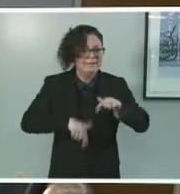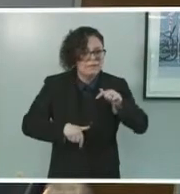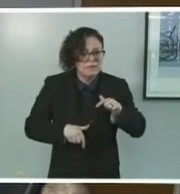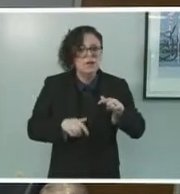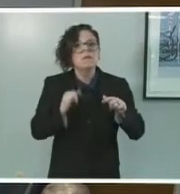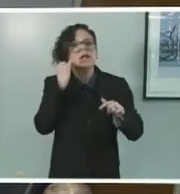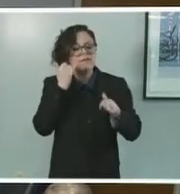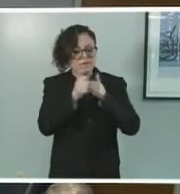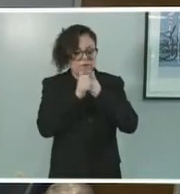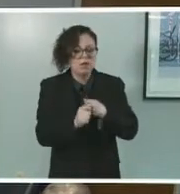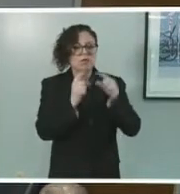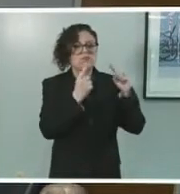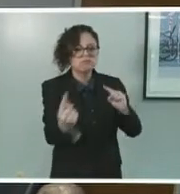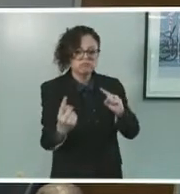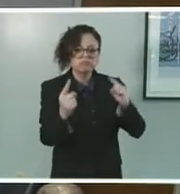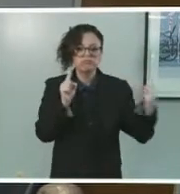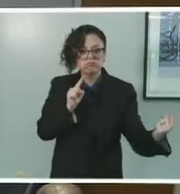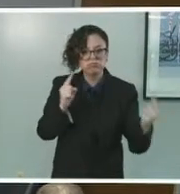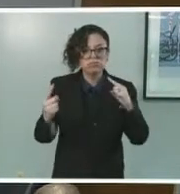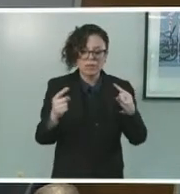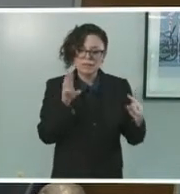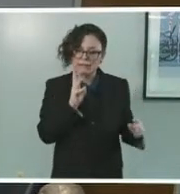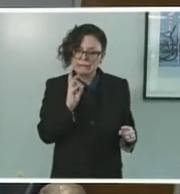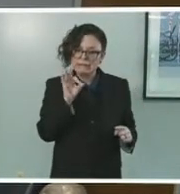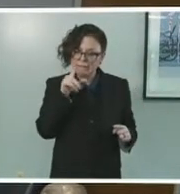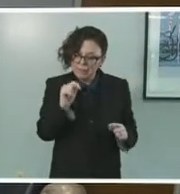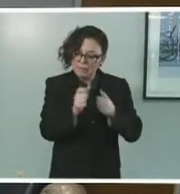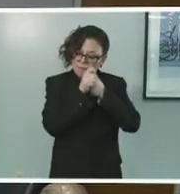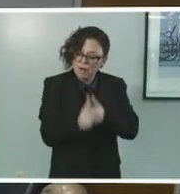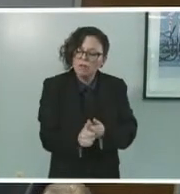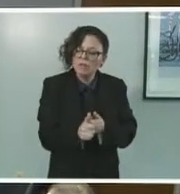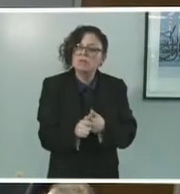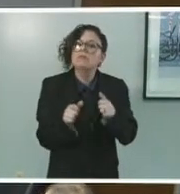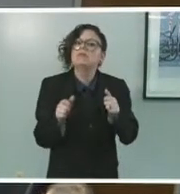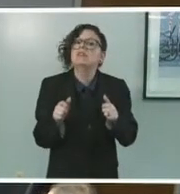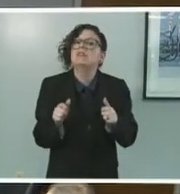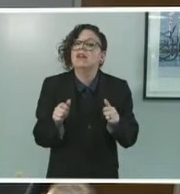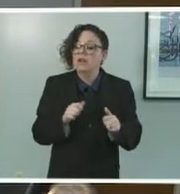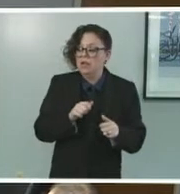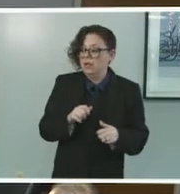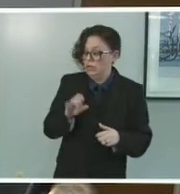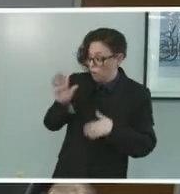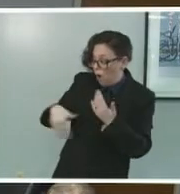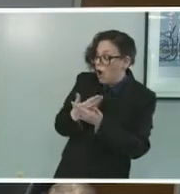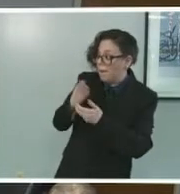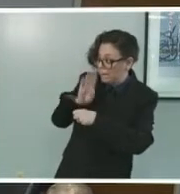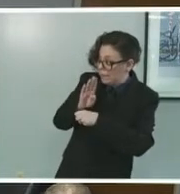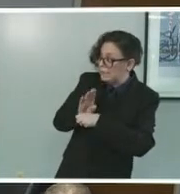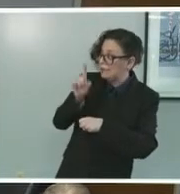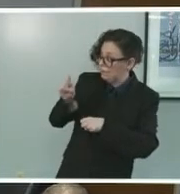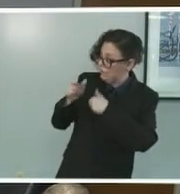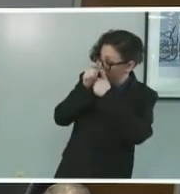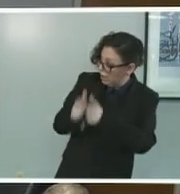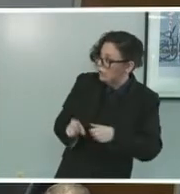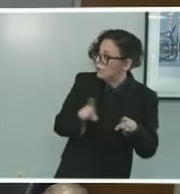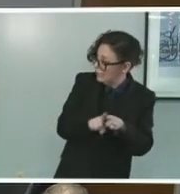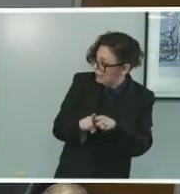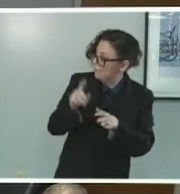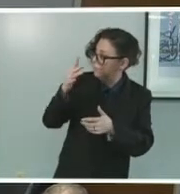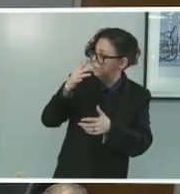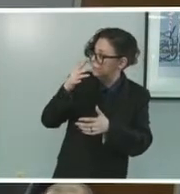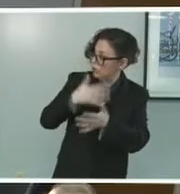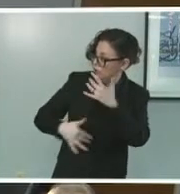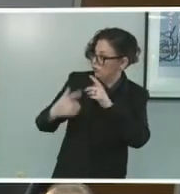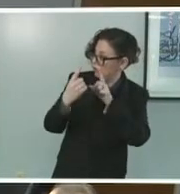we're noting here are allowed to be open, that are exceptions to the order, have to have those protocols in place, meaning keeping